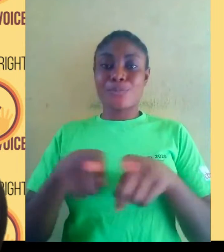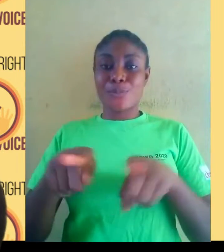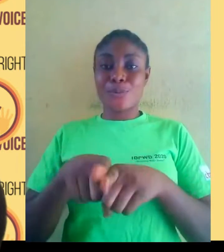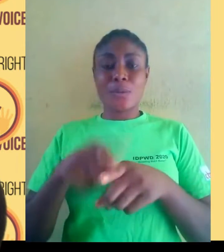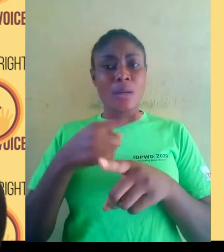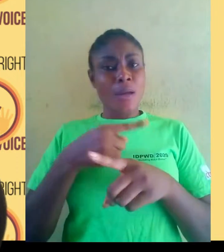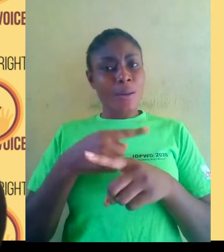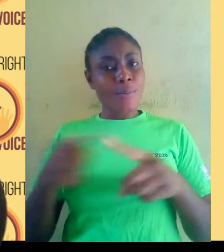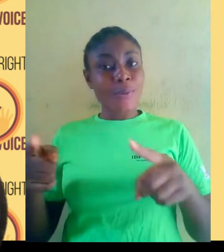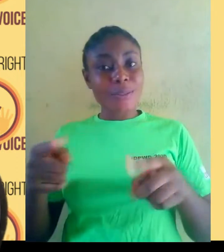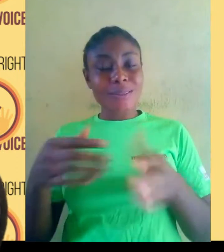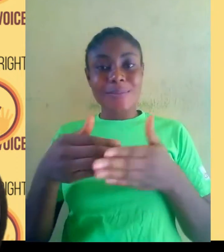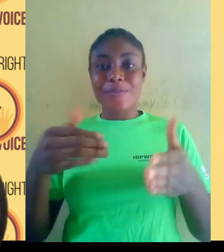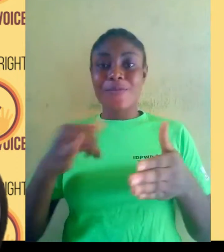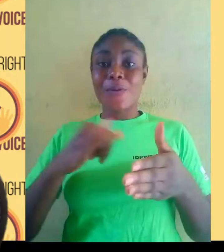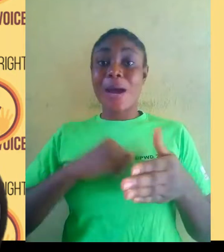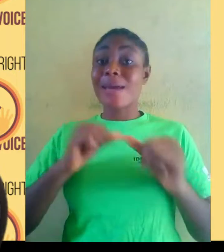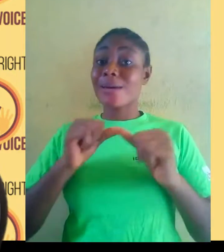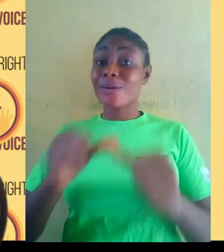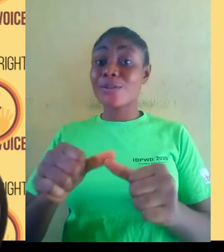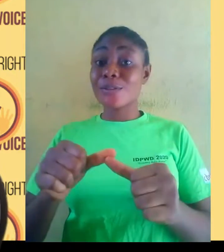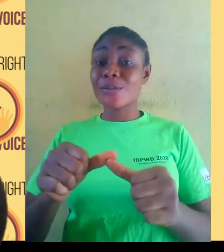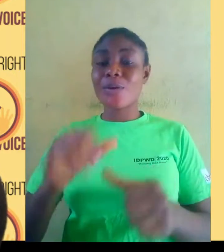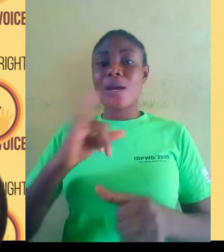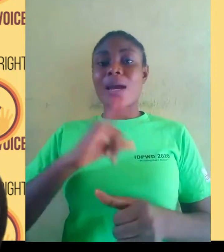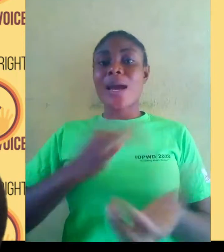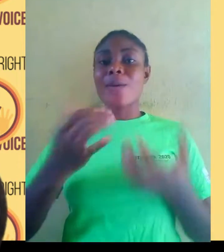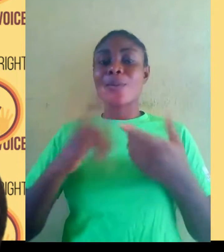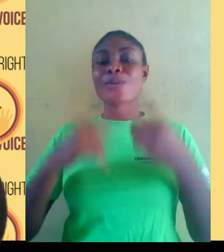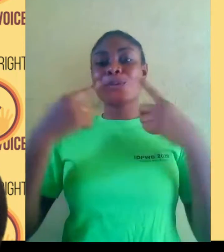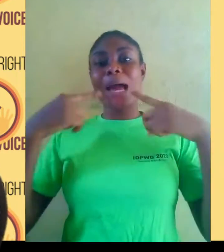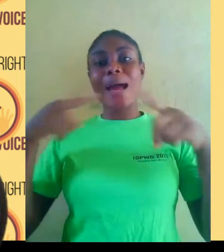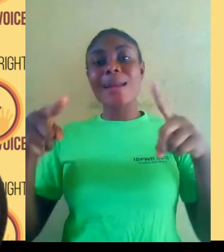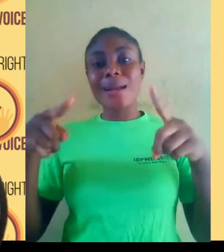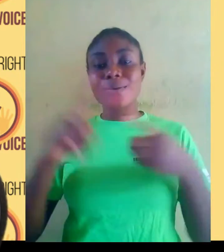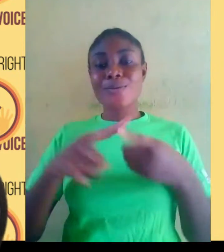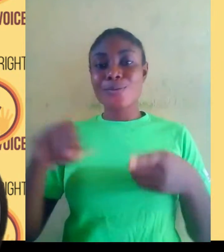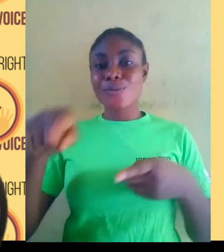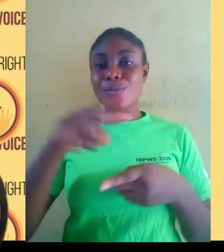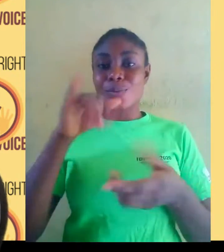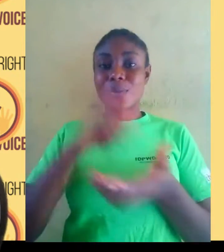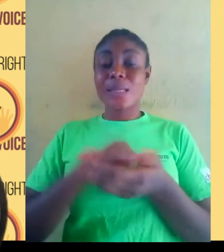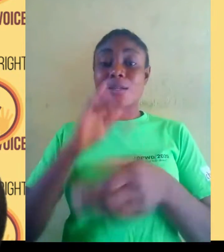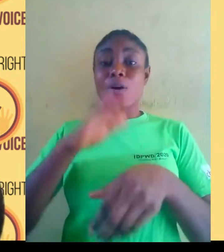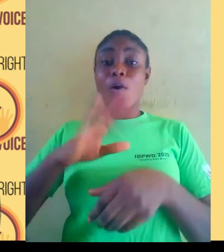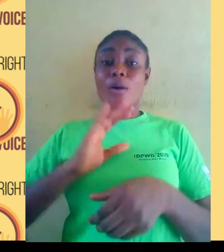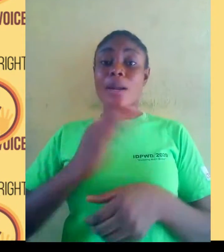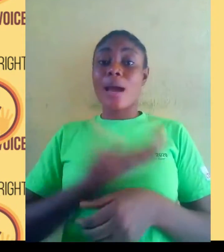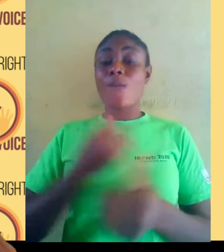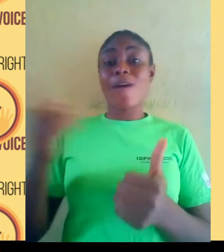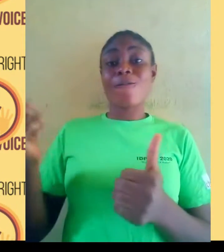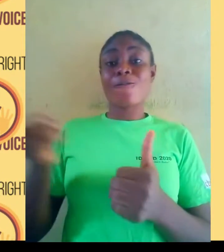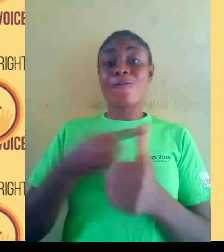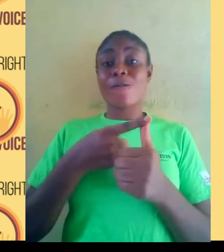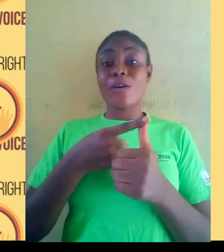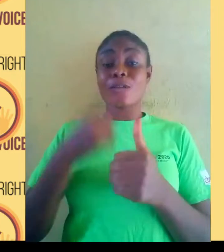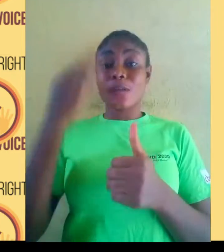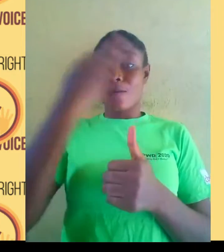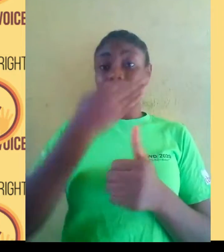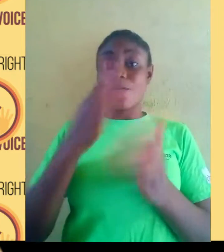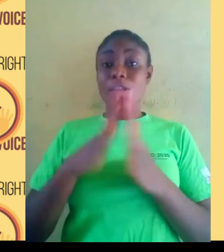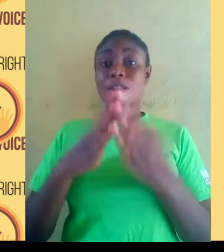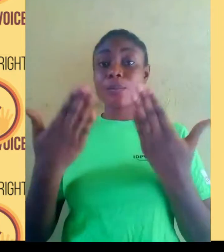But before I go ahead, I want to announce to you that on our Facebook